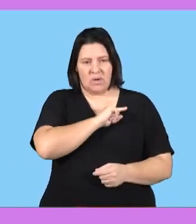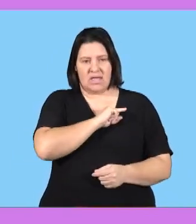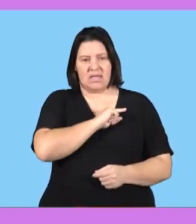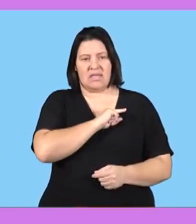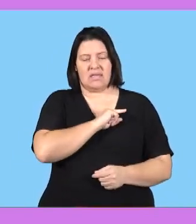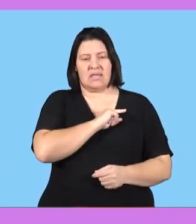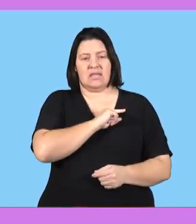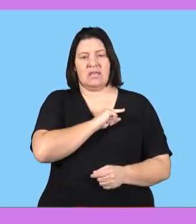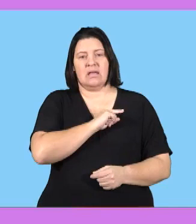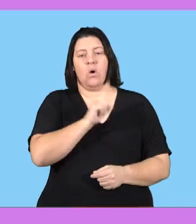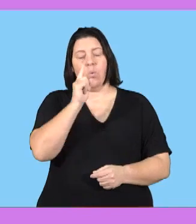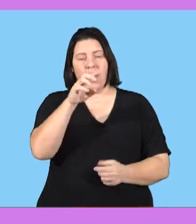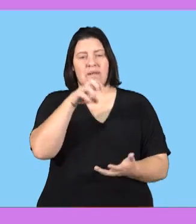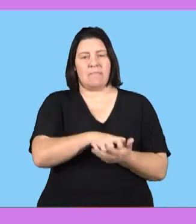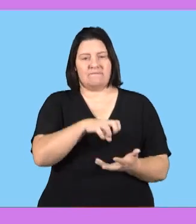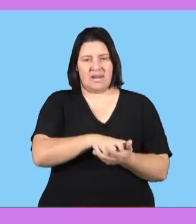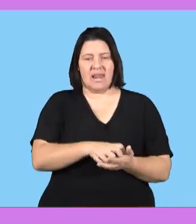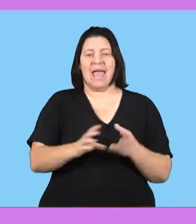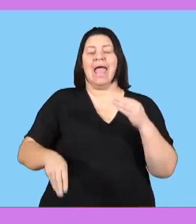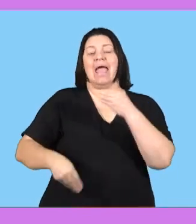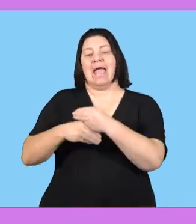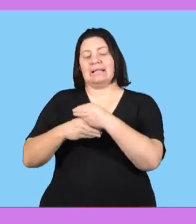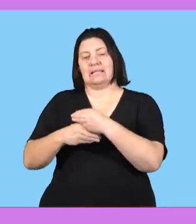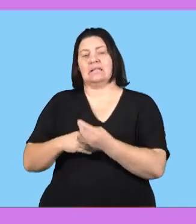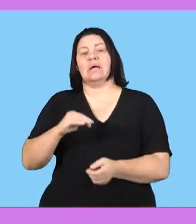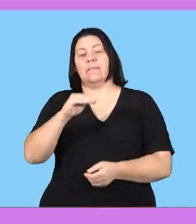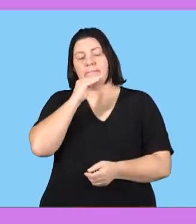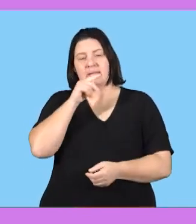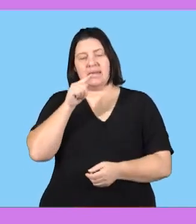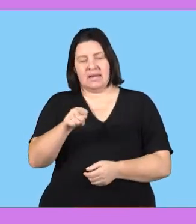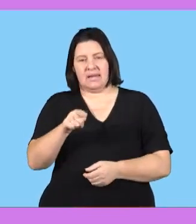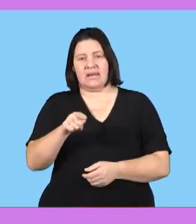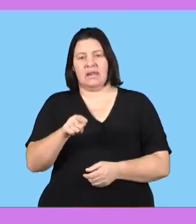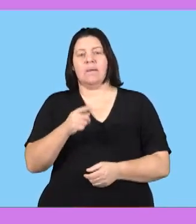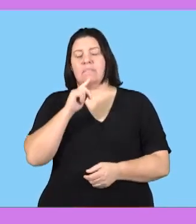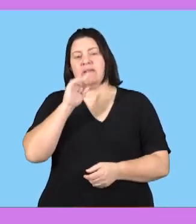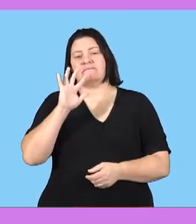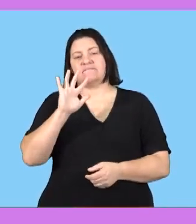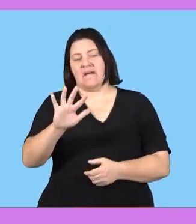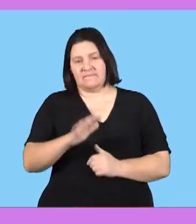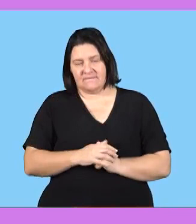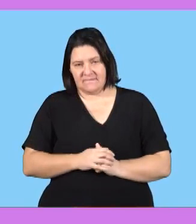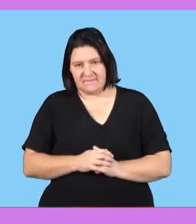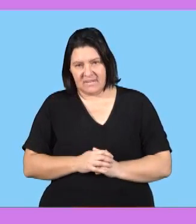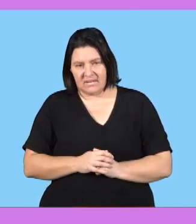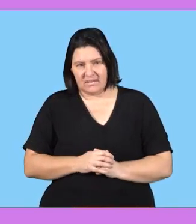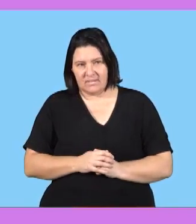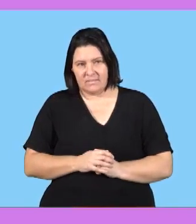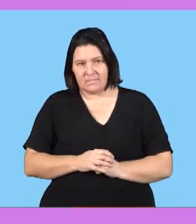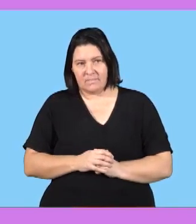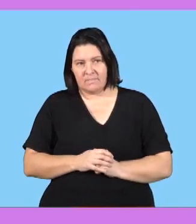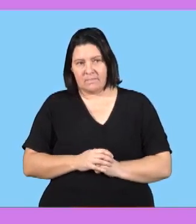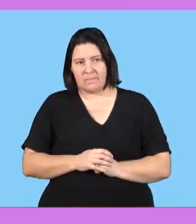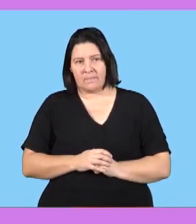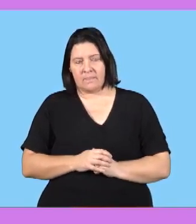say 1 muffin was added, therefore this is going to be 5. This can also be done,